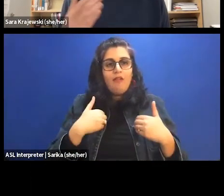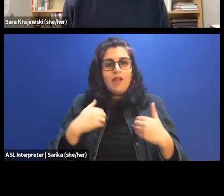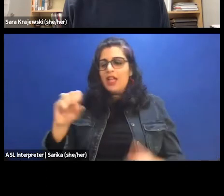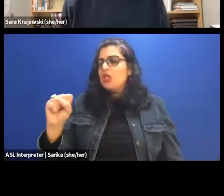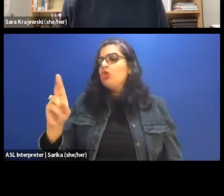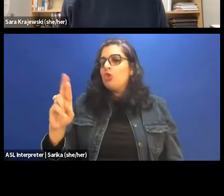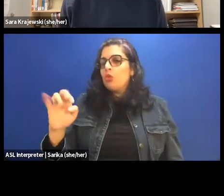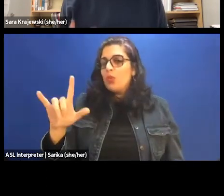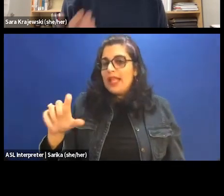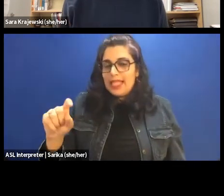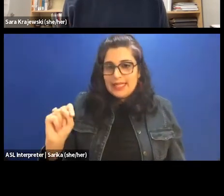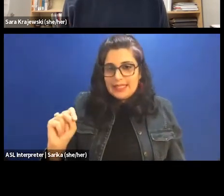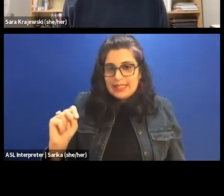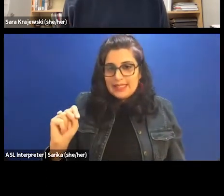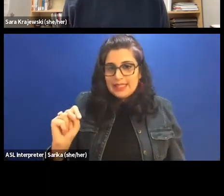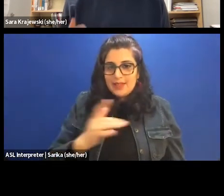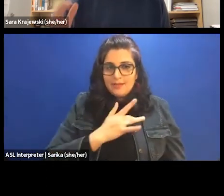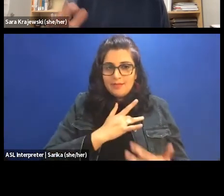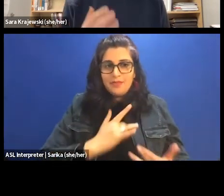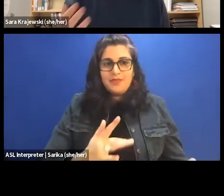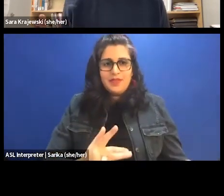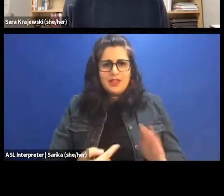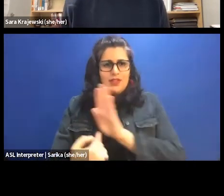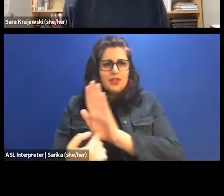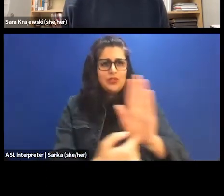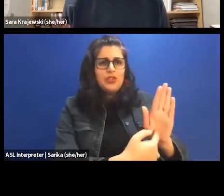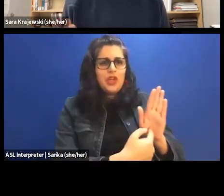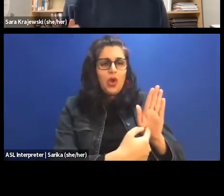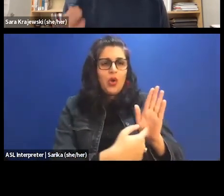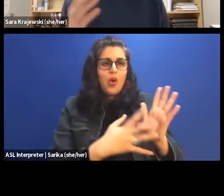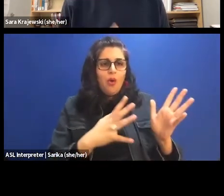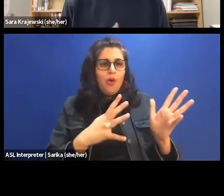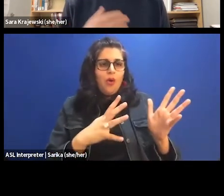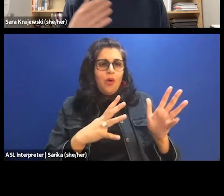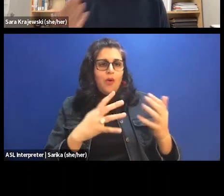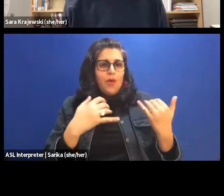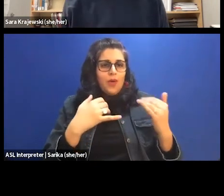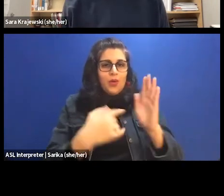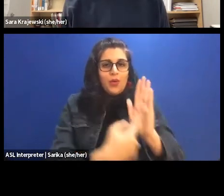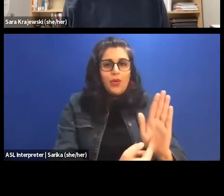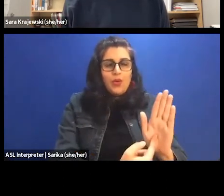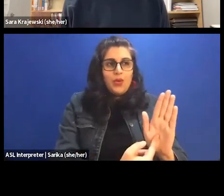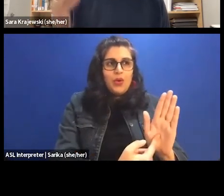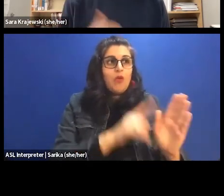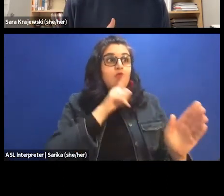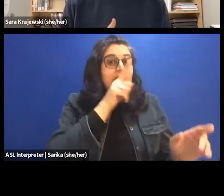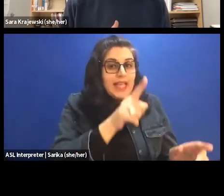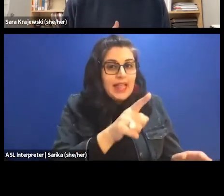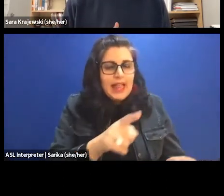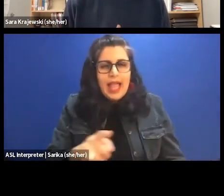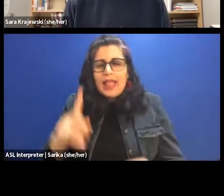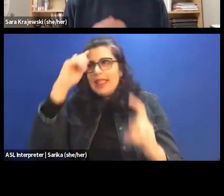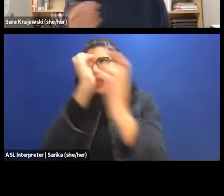artists created scenes and motifs that speak to a seamless fluidity between the real and the imagined, the